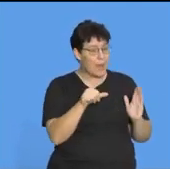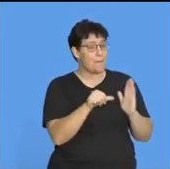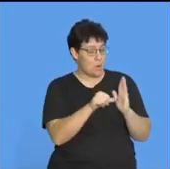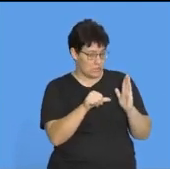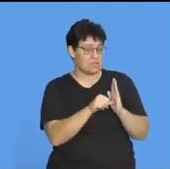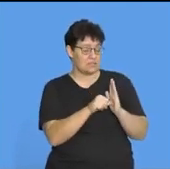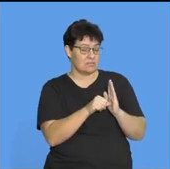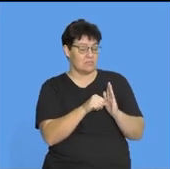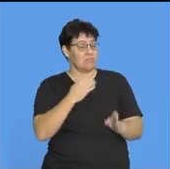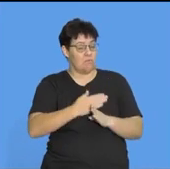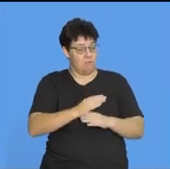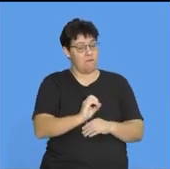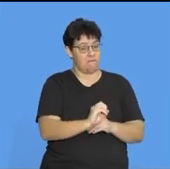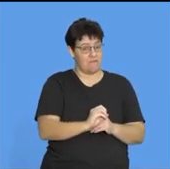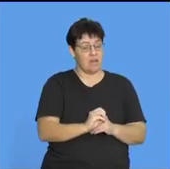secretory function.